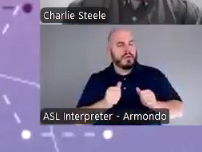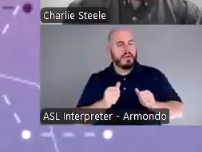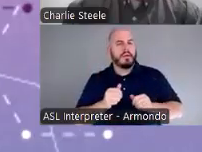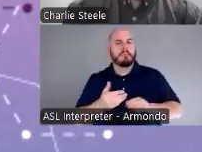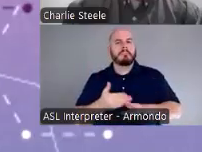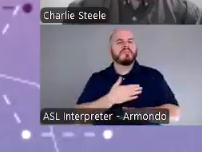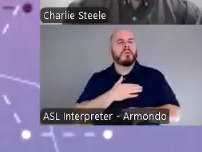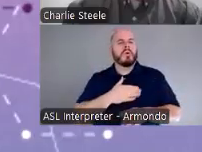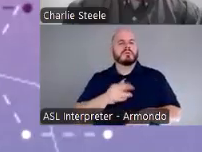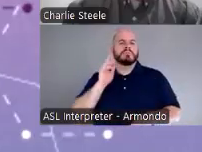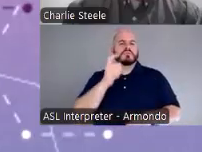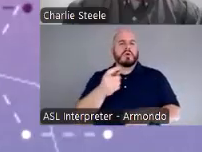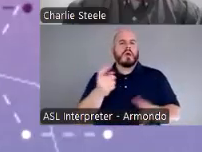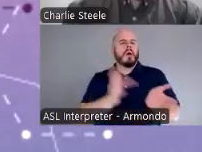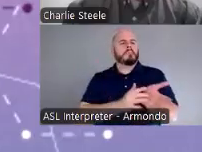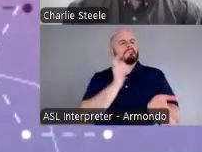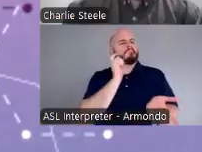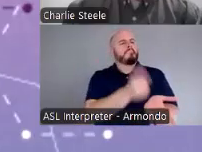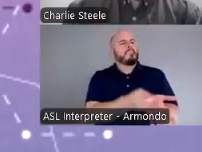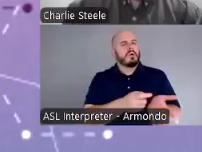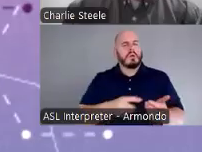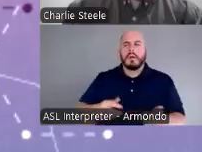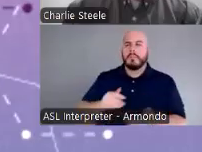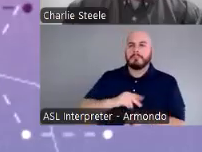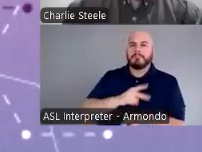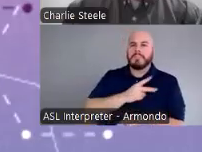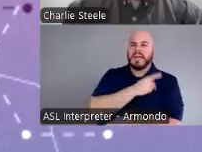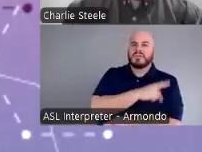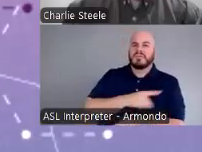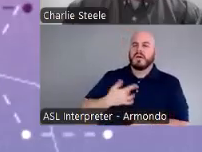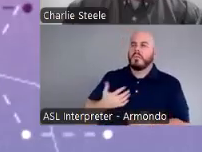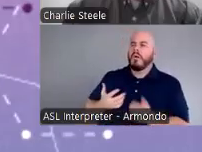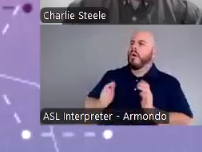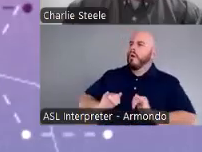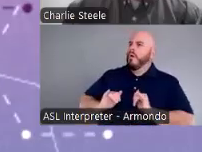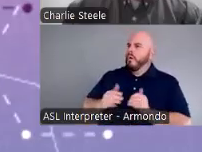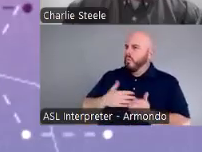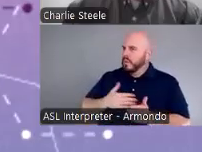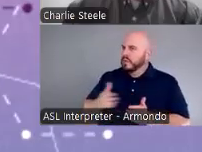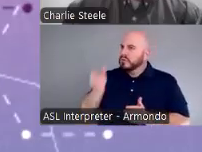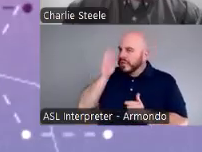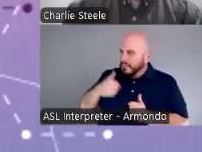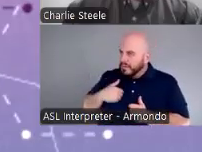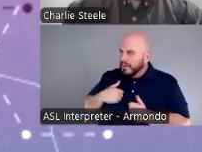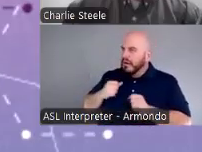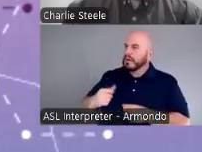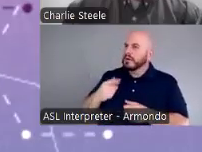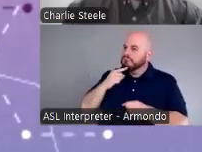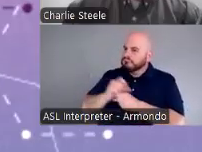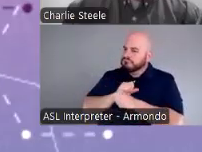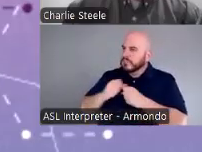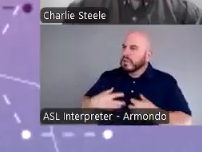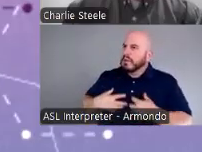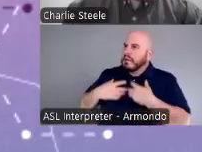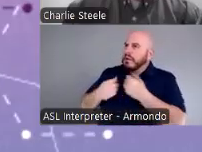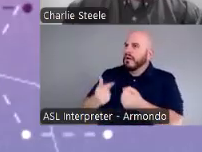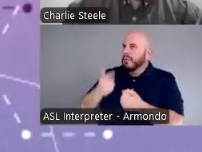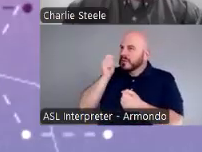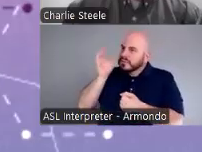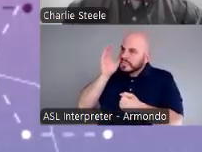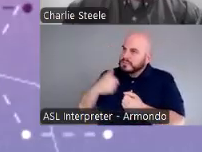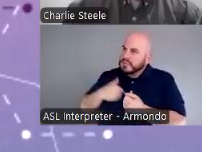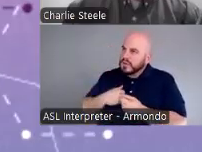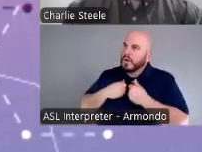pill, the patient feels a lot safer and they feel like they can actually heal because they're being listened to. From